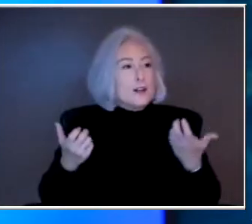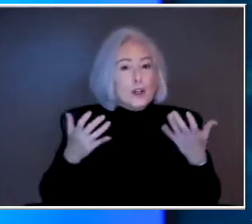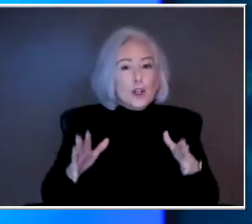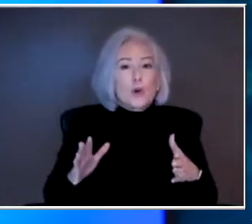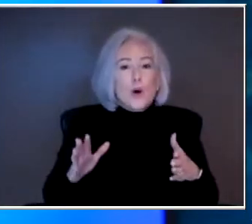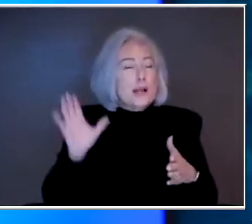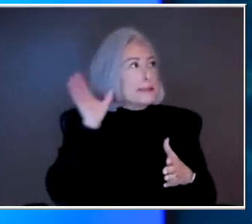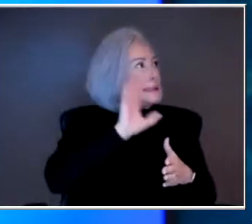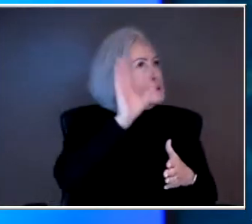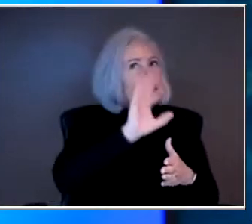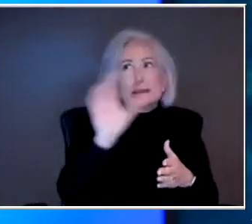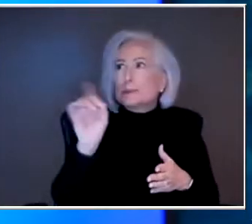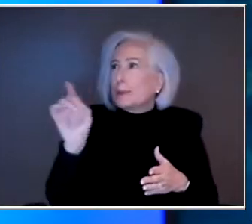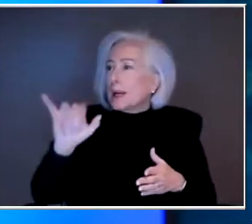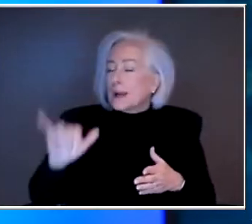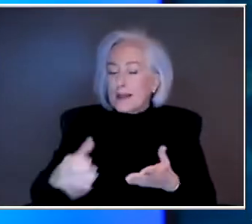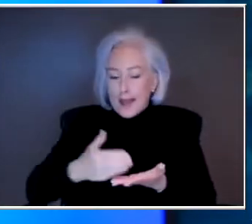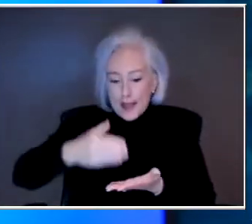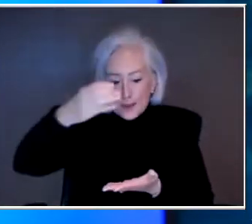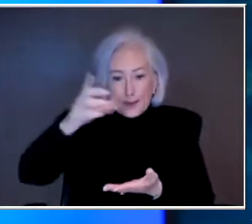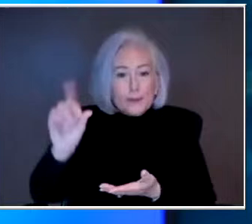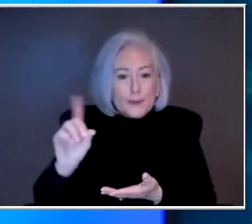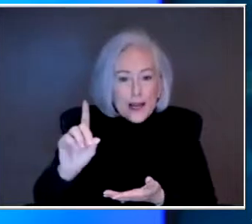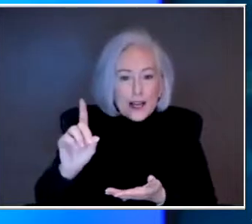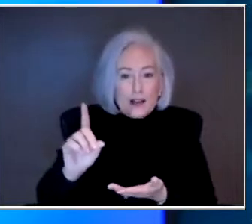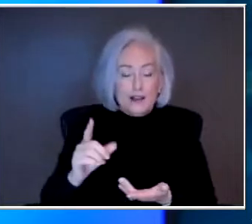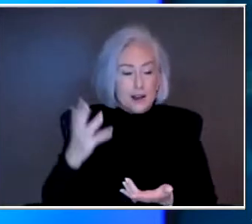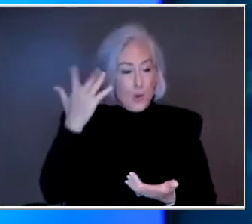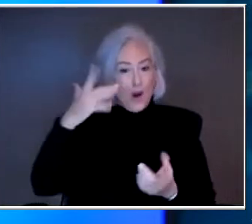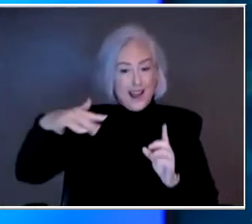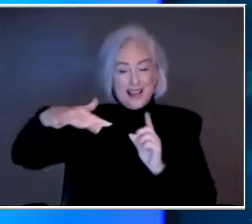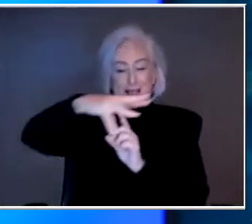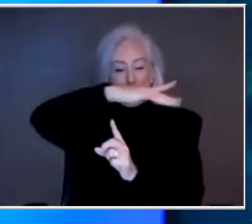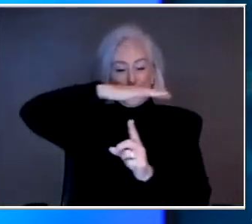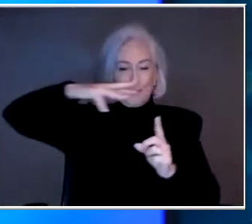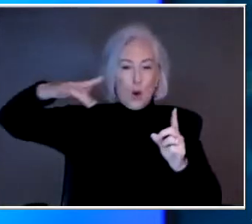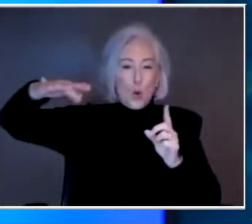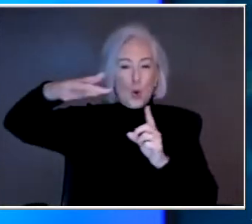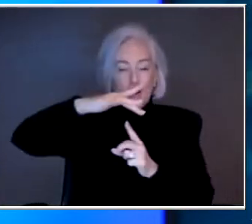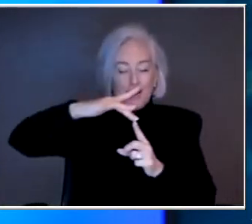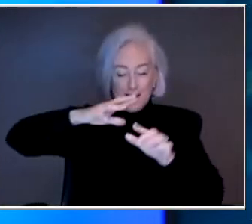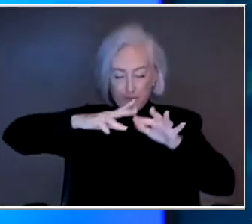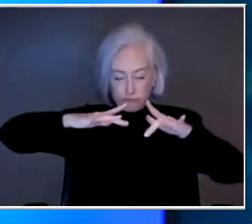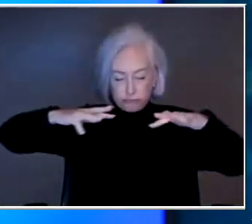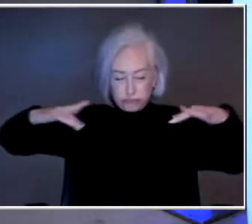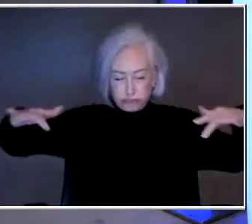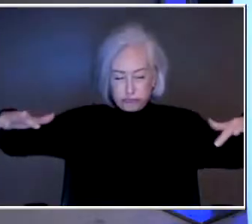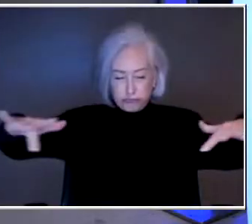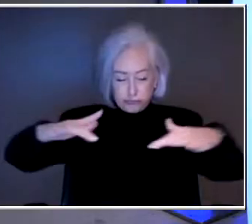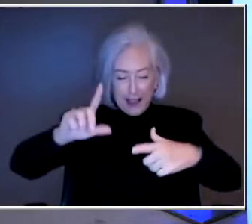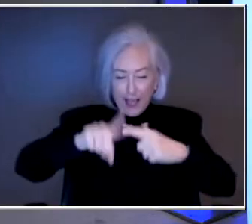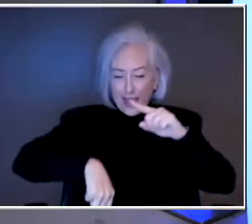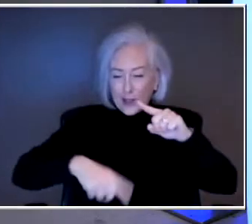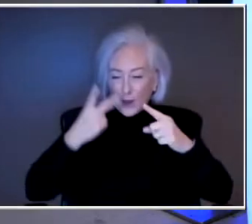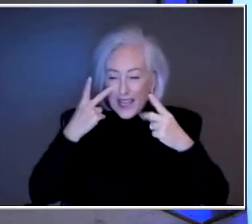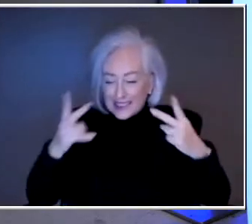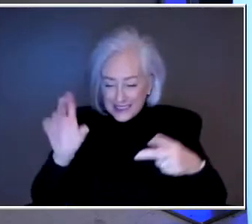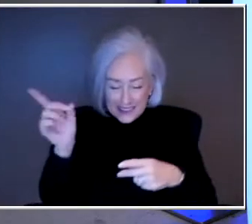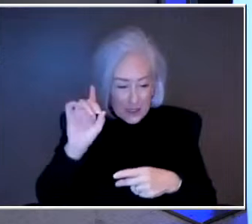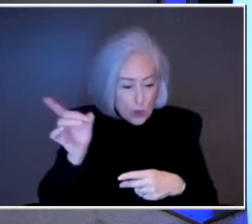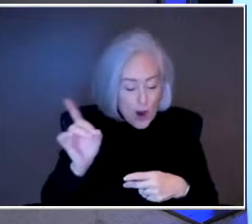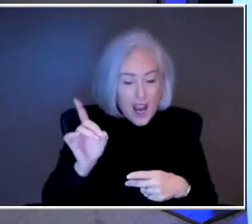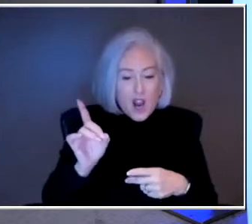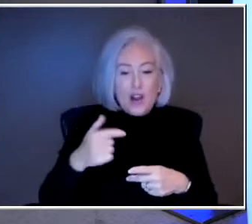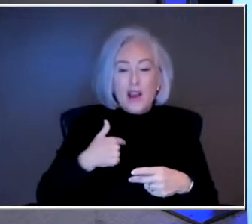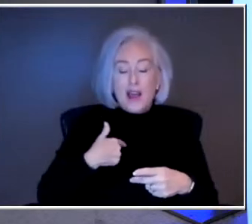Smoke builds up really quickly, and it makes it difficult to see it, and it disorients you. So, how powerful it feels to know that that if something